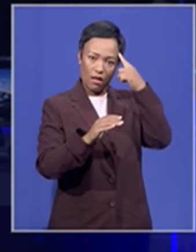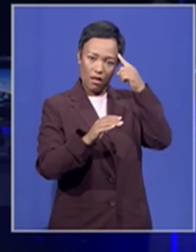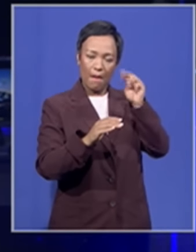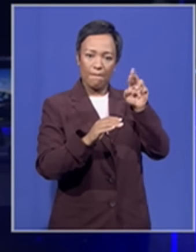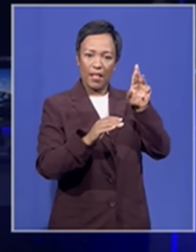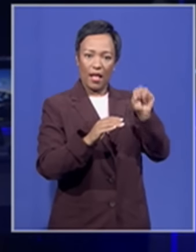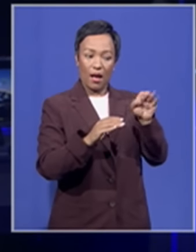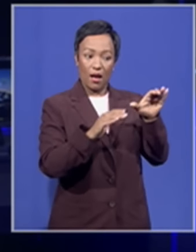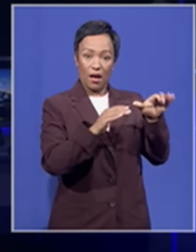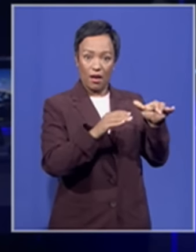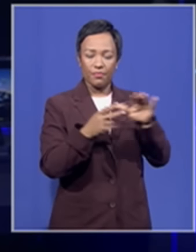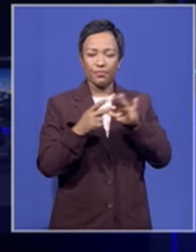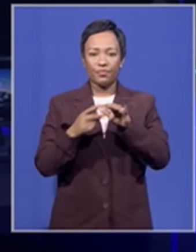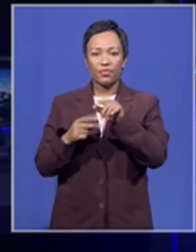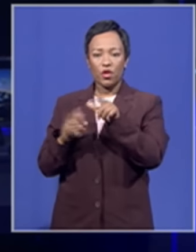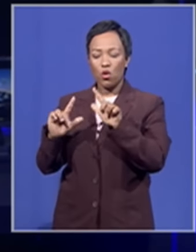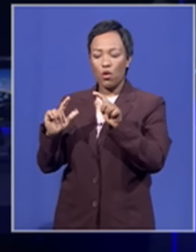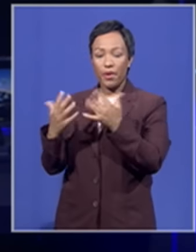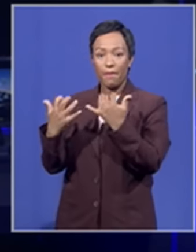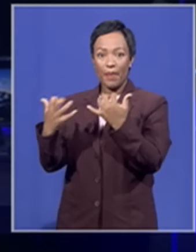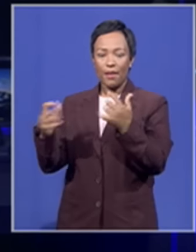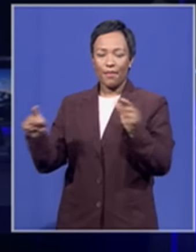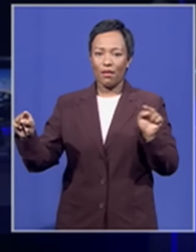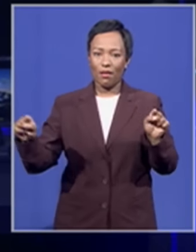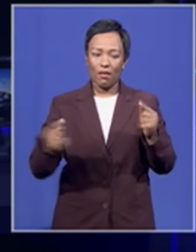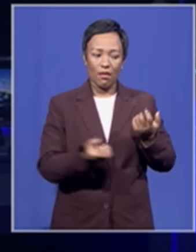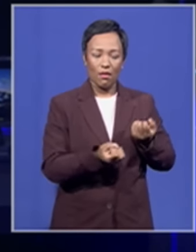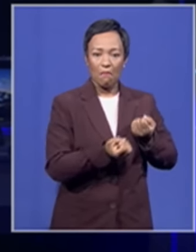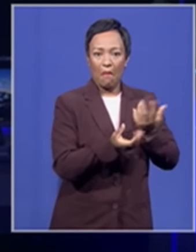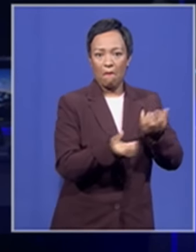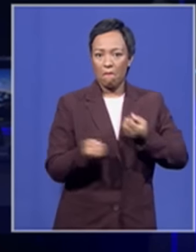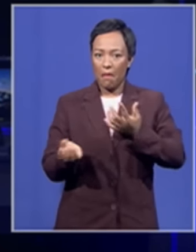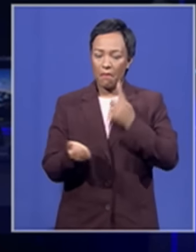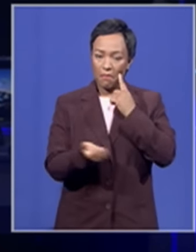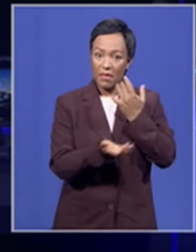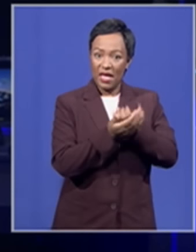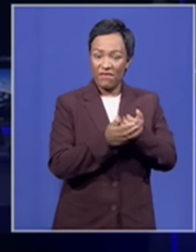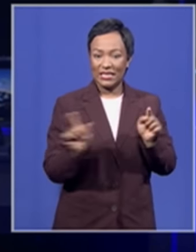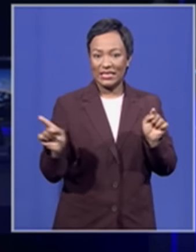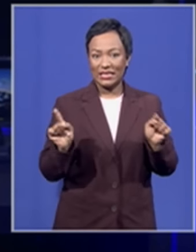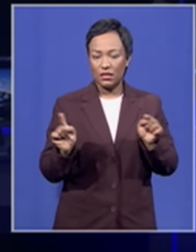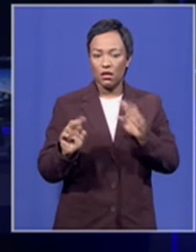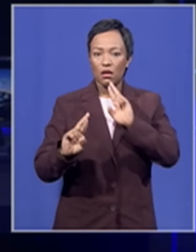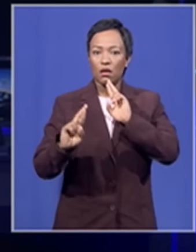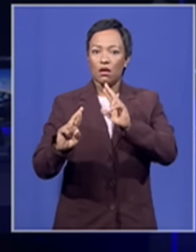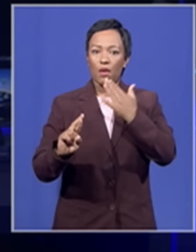komiting ya parlamente e fuputsang diqoso tse entsweng ke mokhomishenara wa sepolesa sa KwaZulu-Natal e le mo